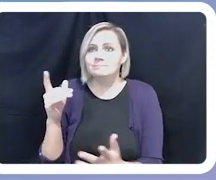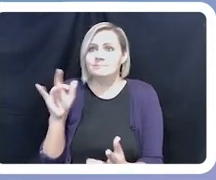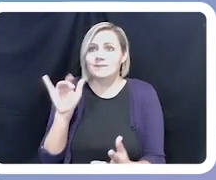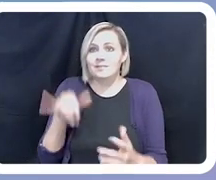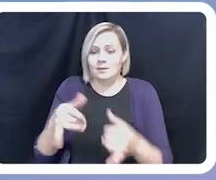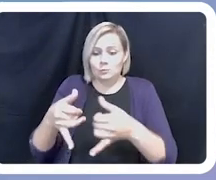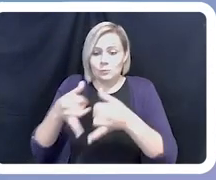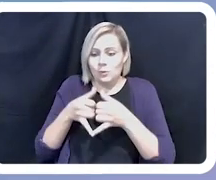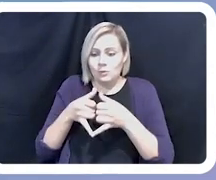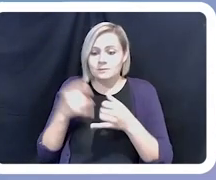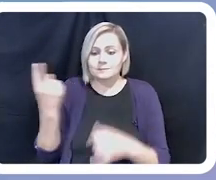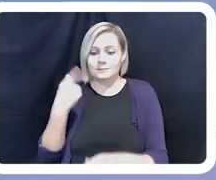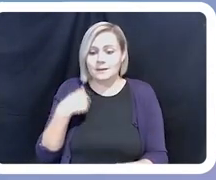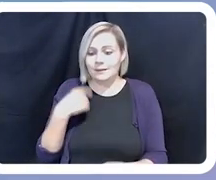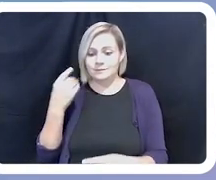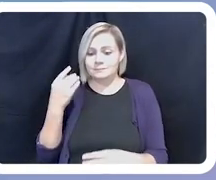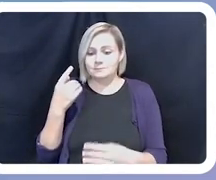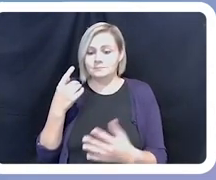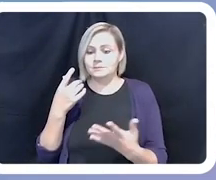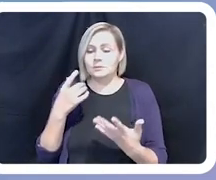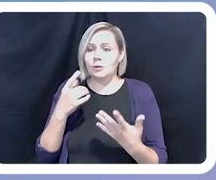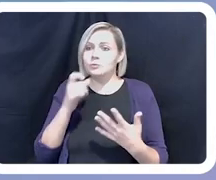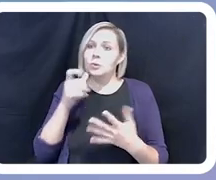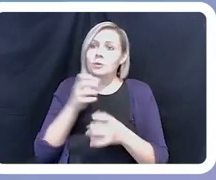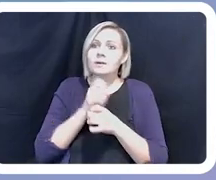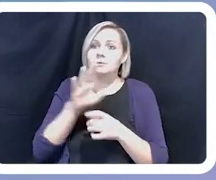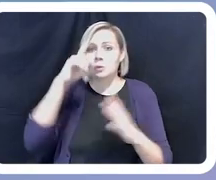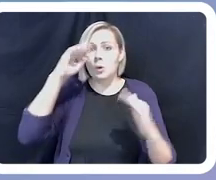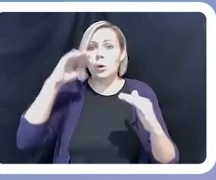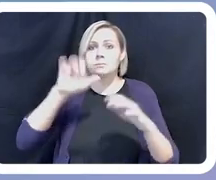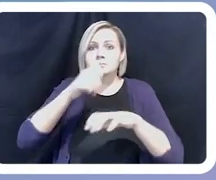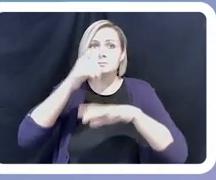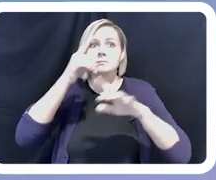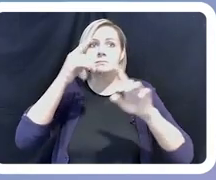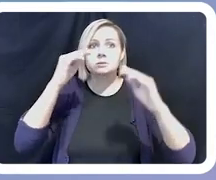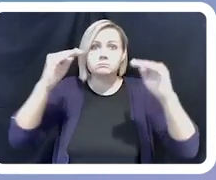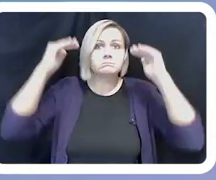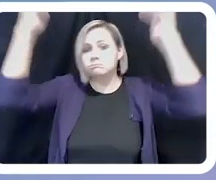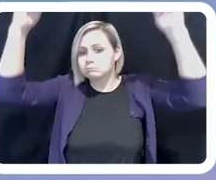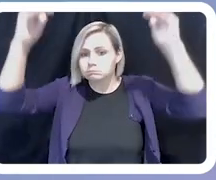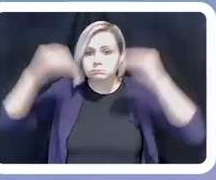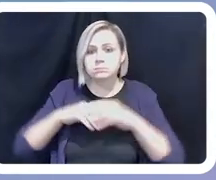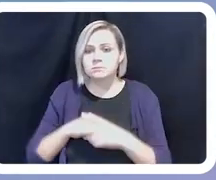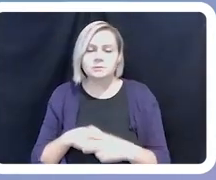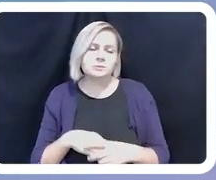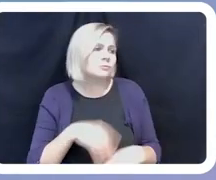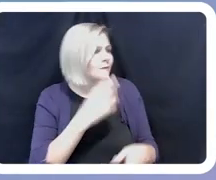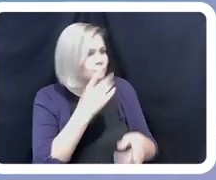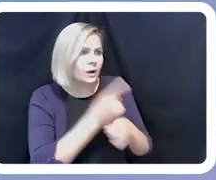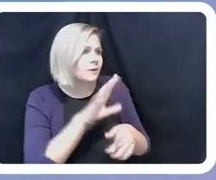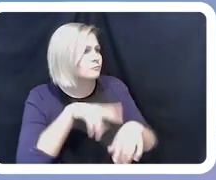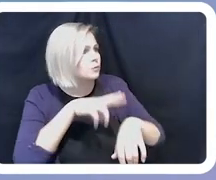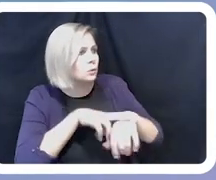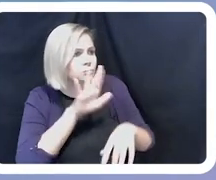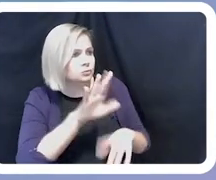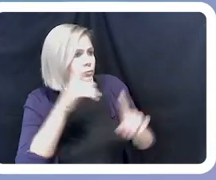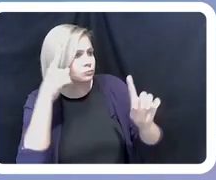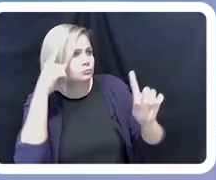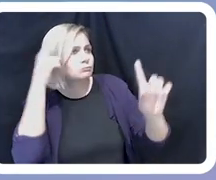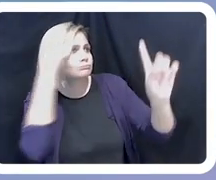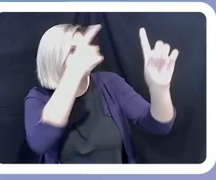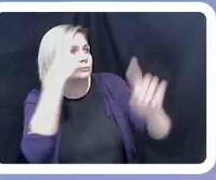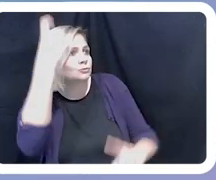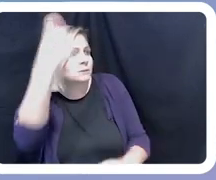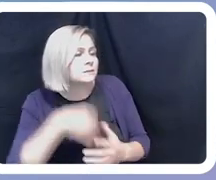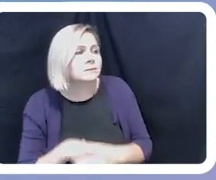And it was something that I've been talking about myself that I don't want to get my hopes on it. Mm-hmm. So that gave my hopes really big, like you saw me last